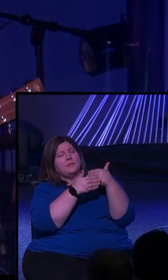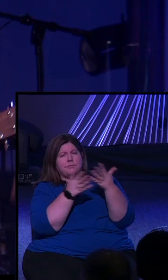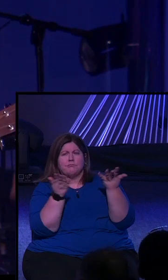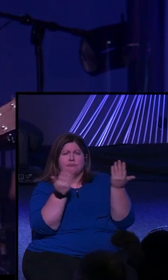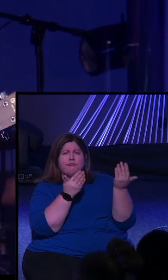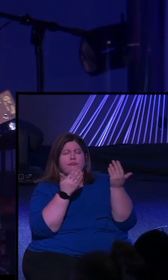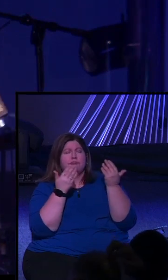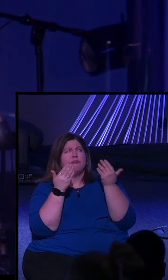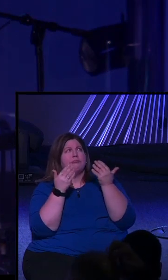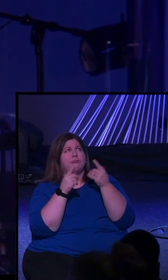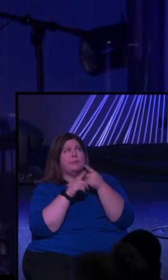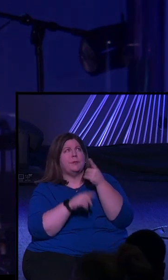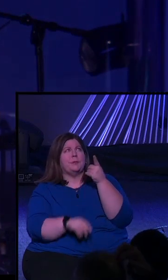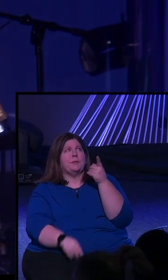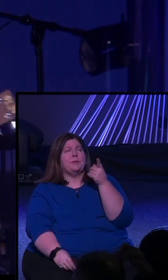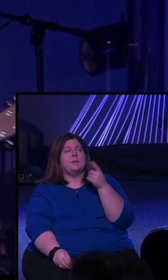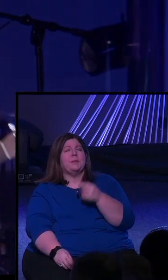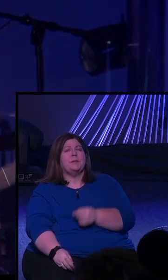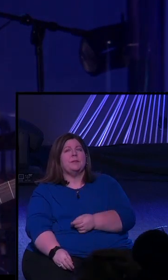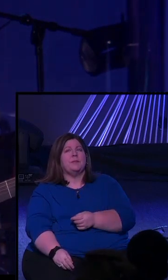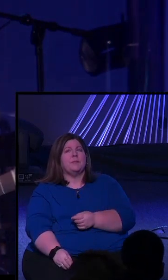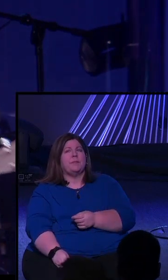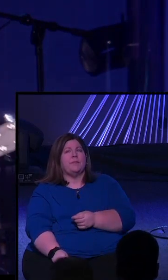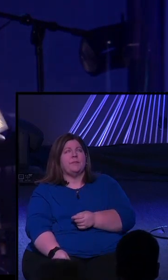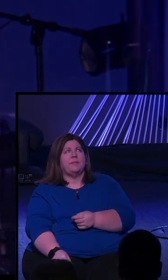out. To you.